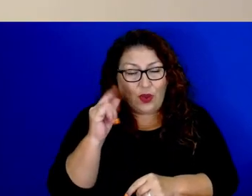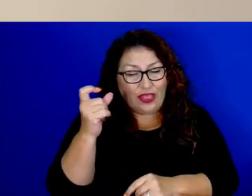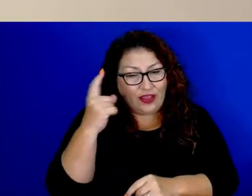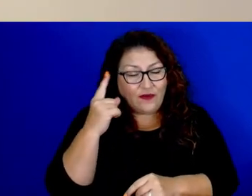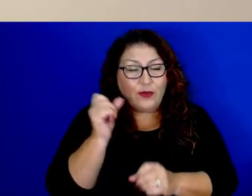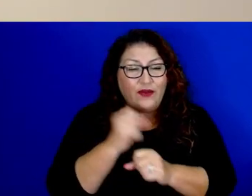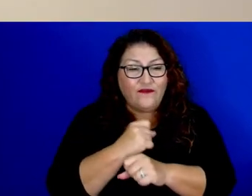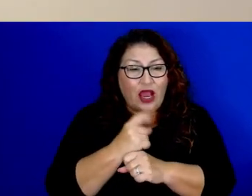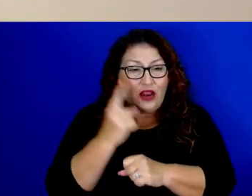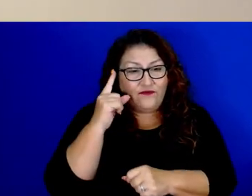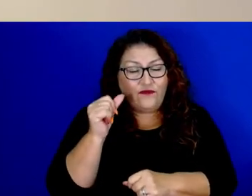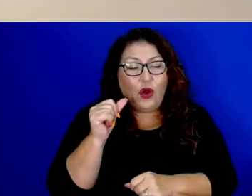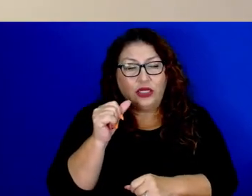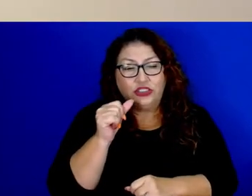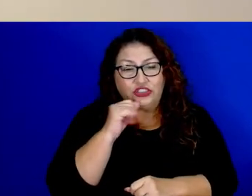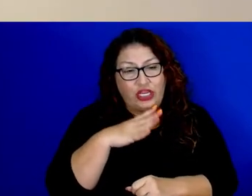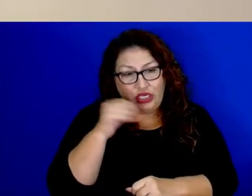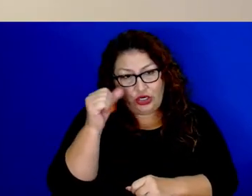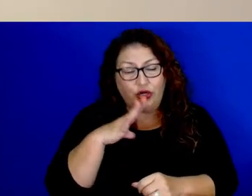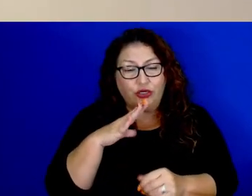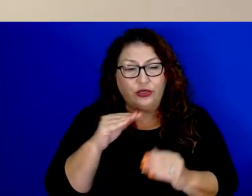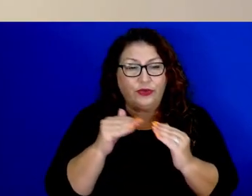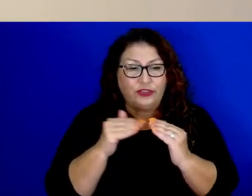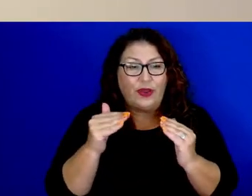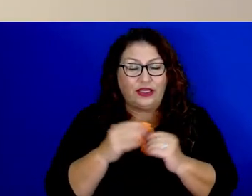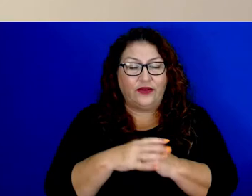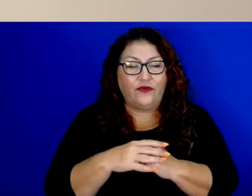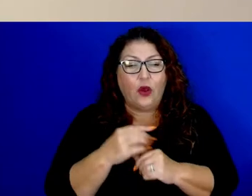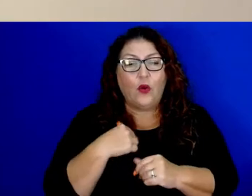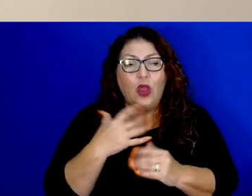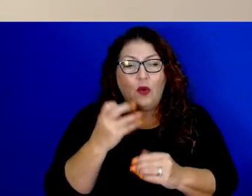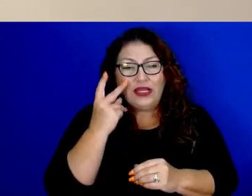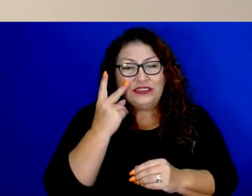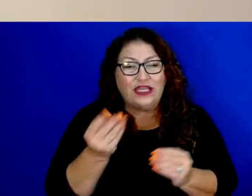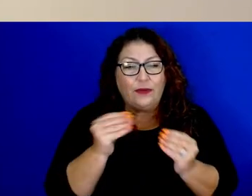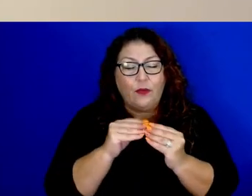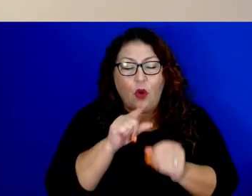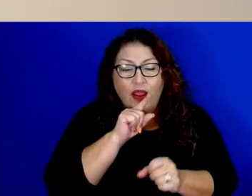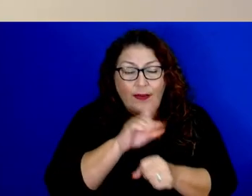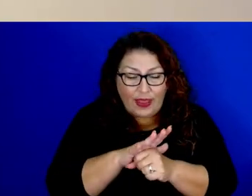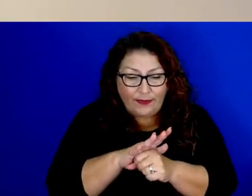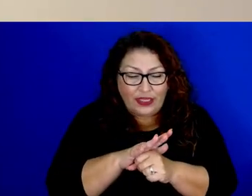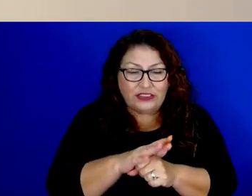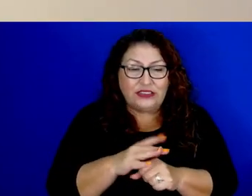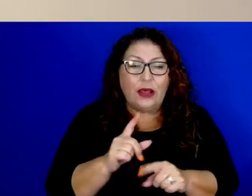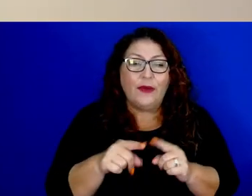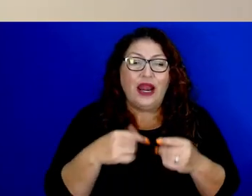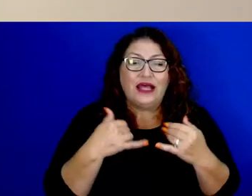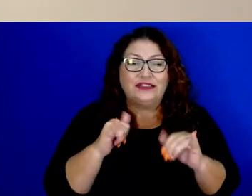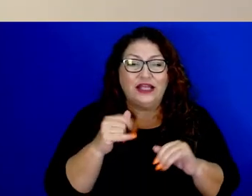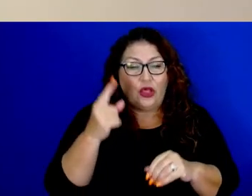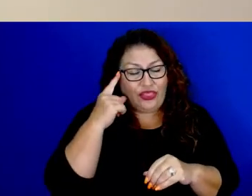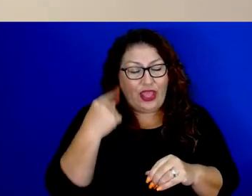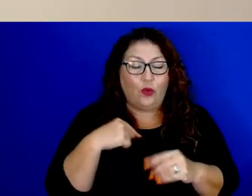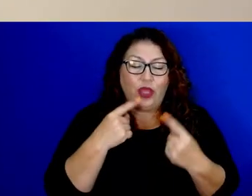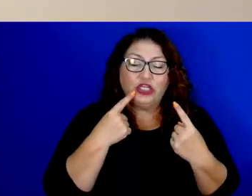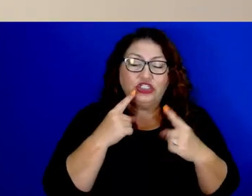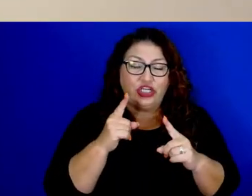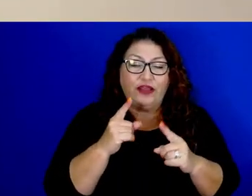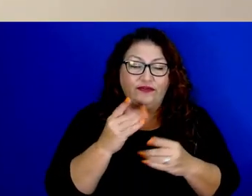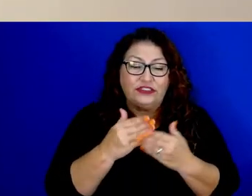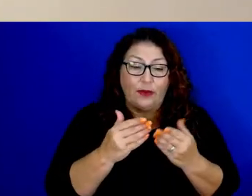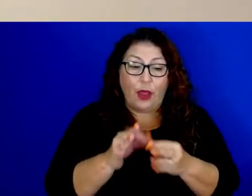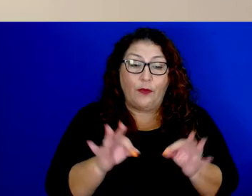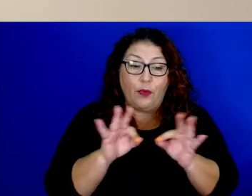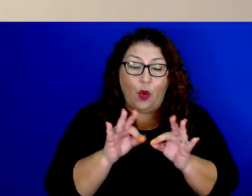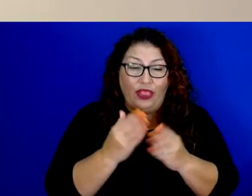response. We would have liked to see more commitments, but I still think we achieved some important breakthroughs, and many national recovery